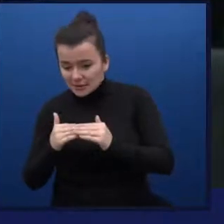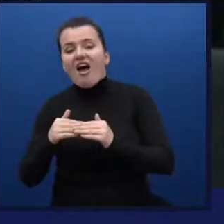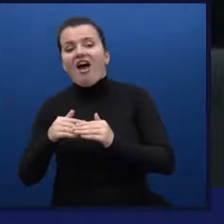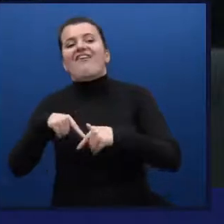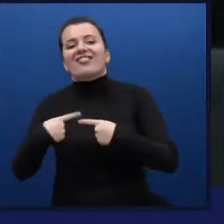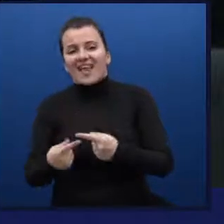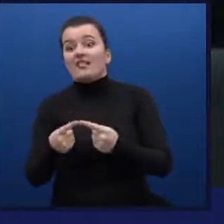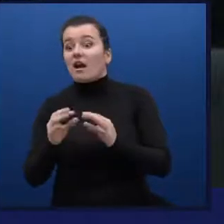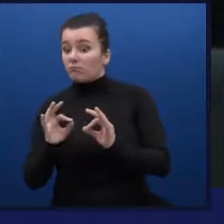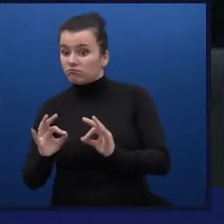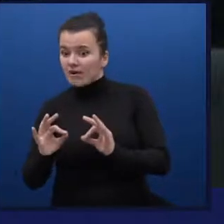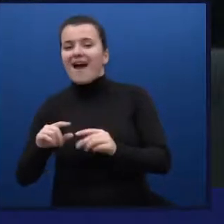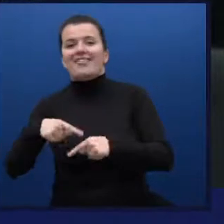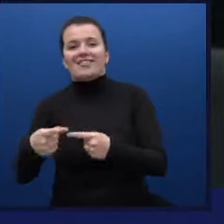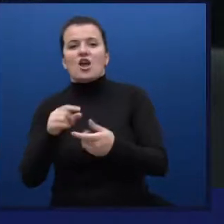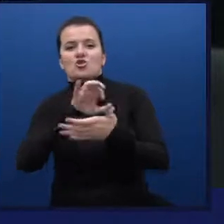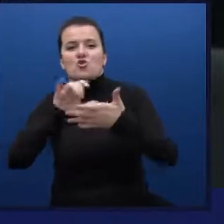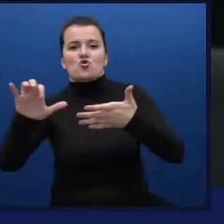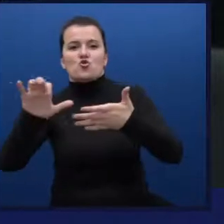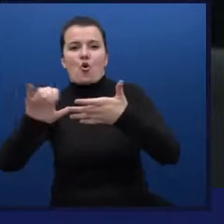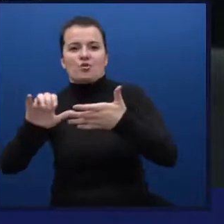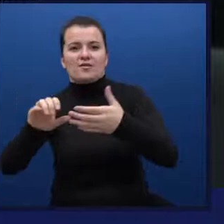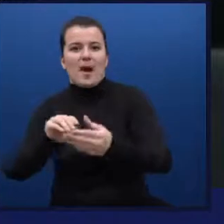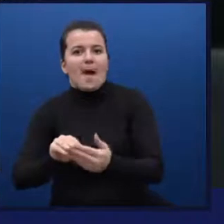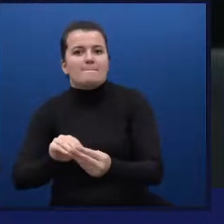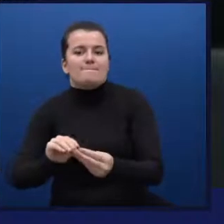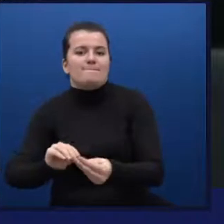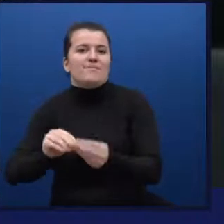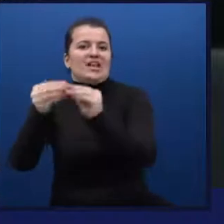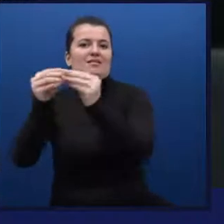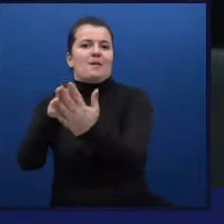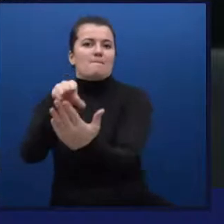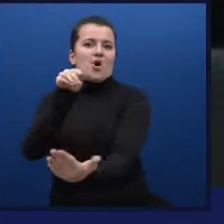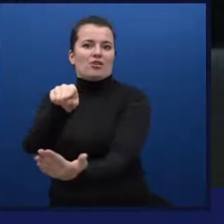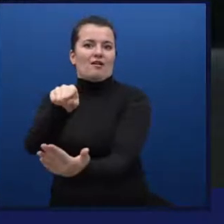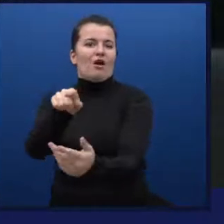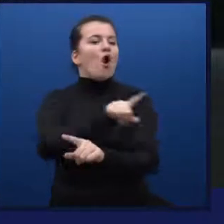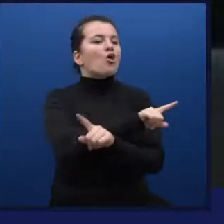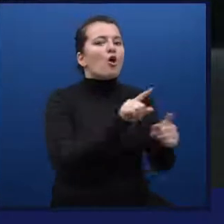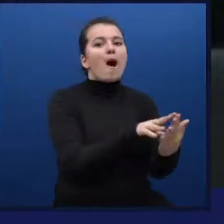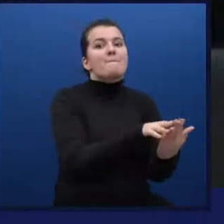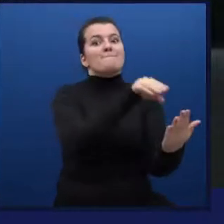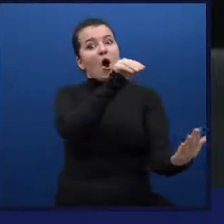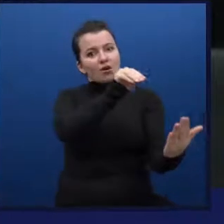this model instead of the other way around. It's really been helpful. So,